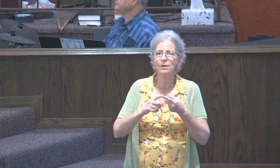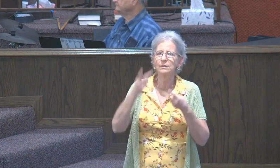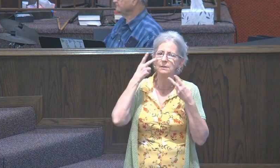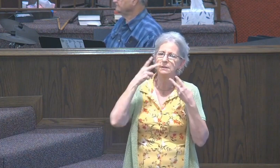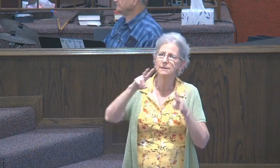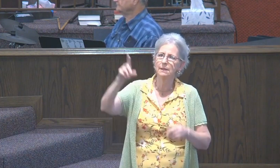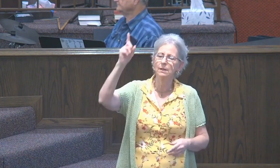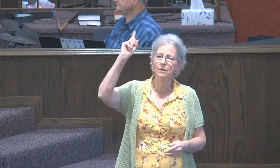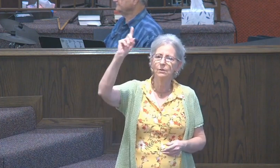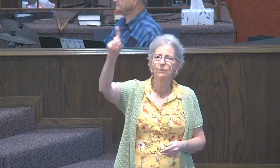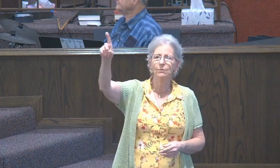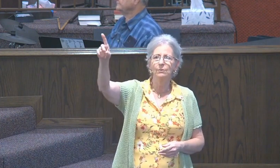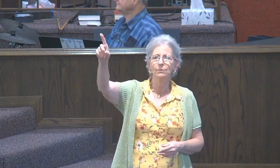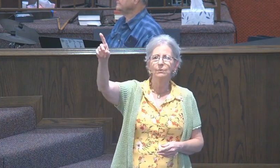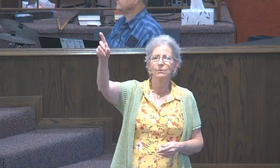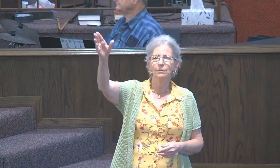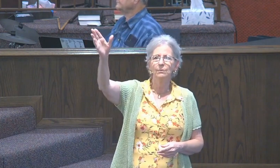I want to.